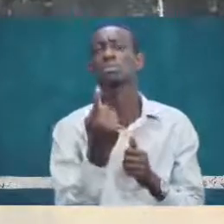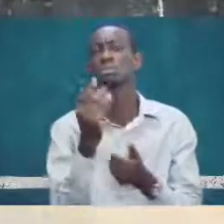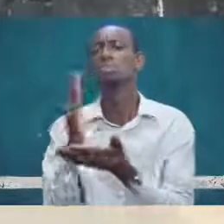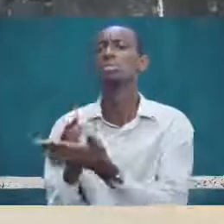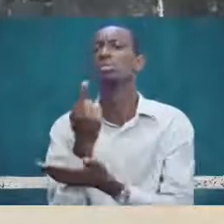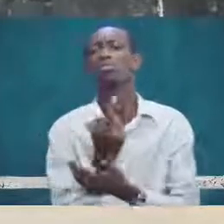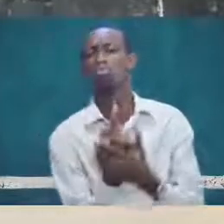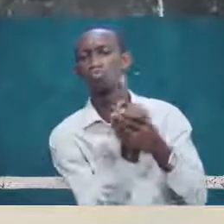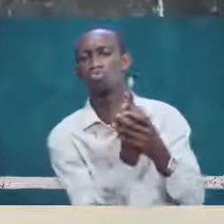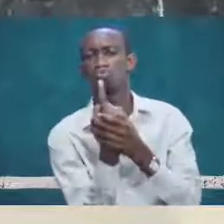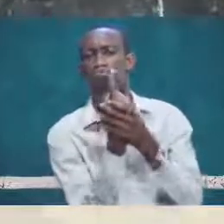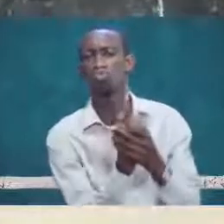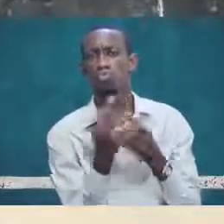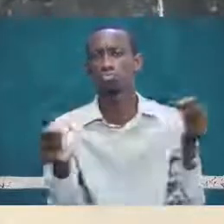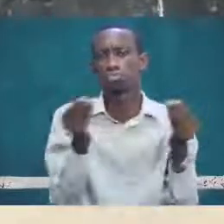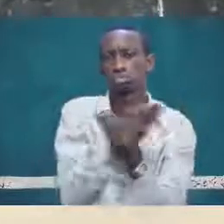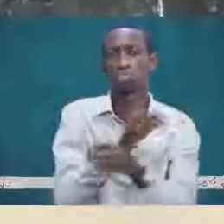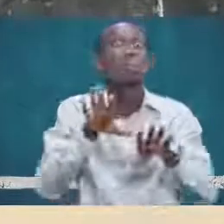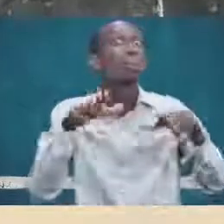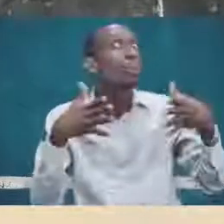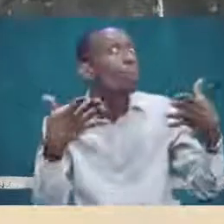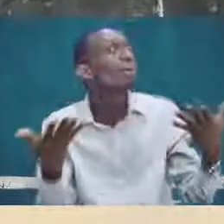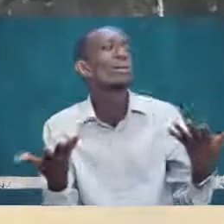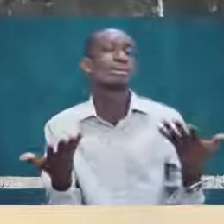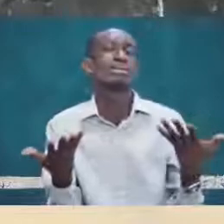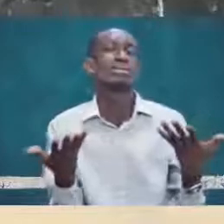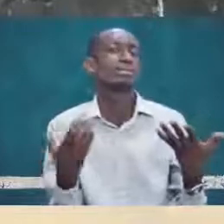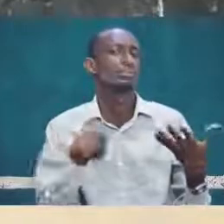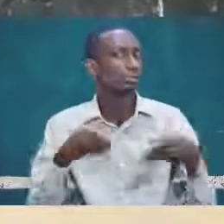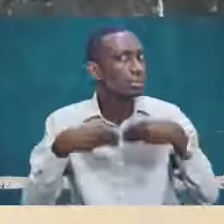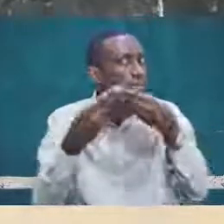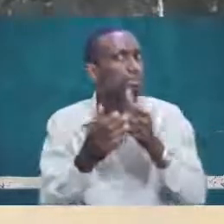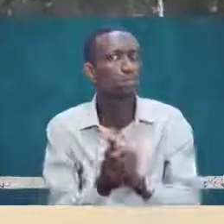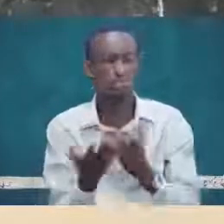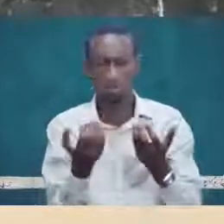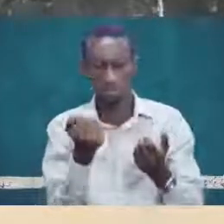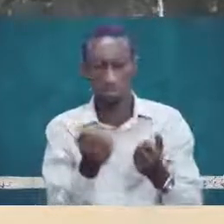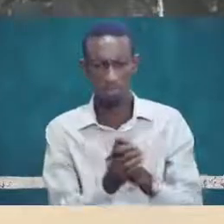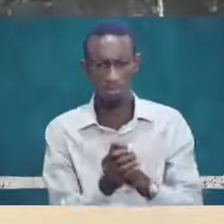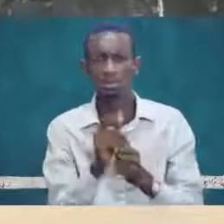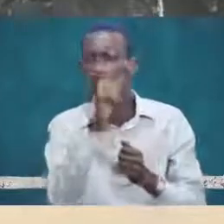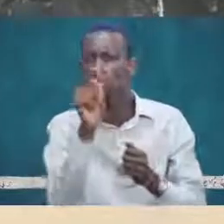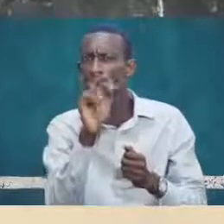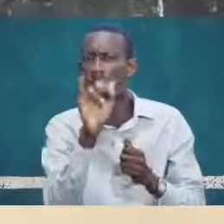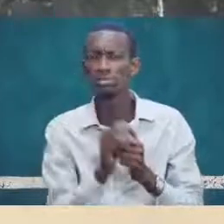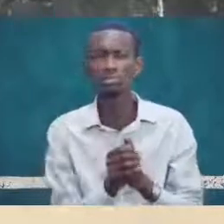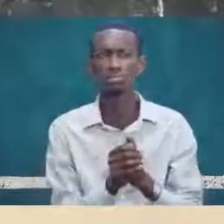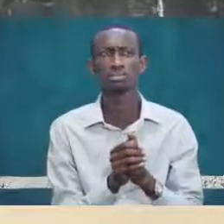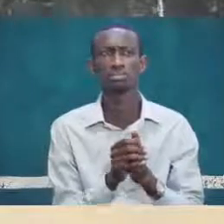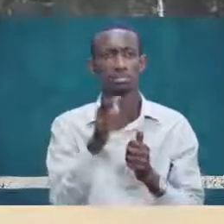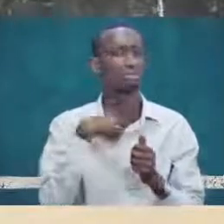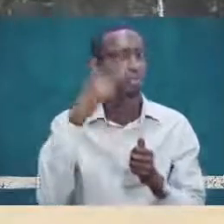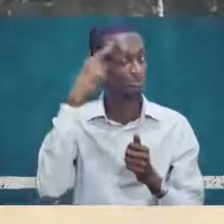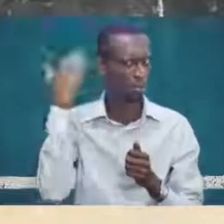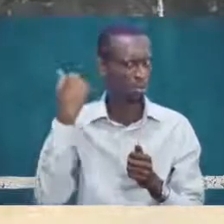single replacement reaction. Or probably if you have zinc, and I remember